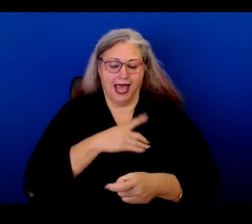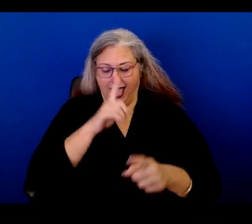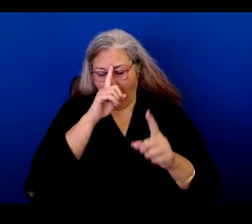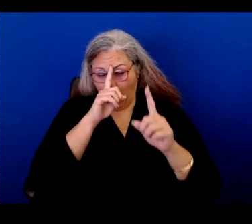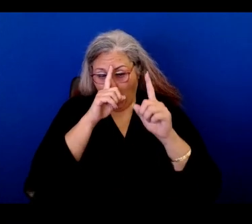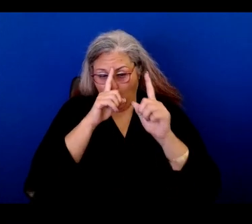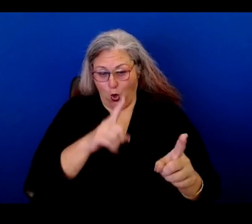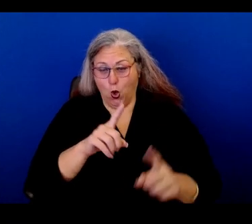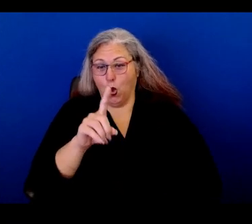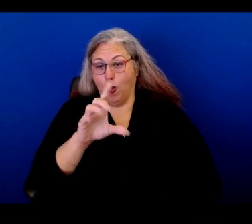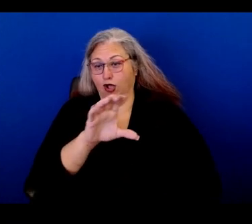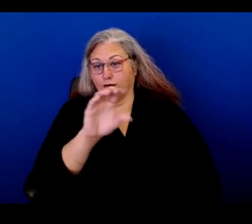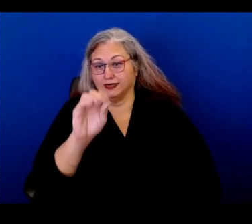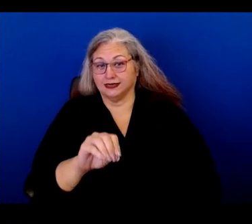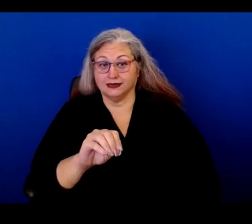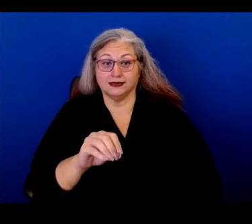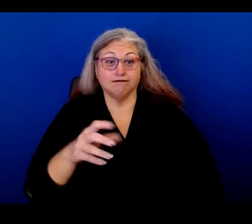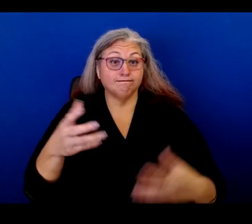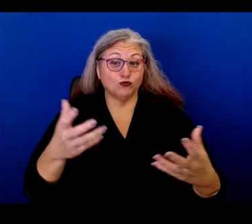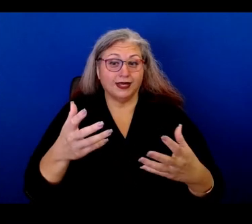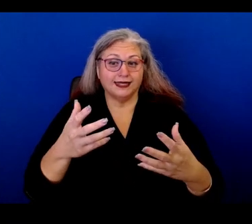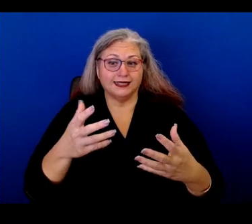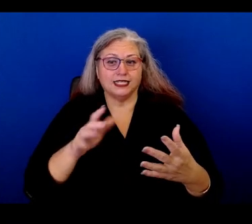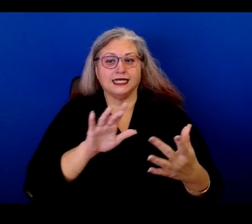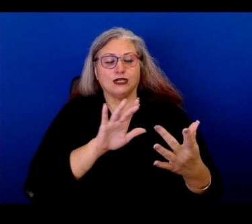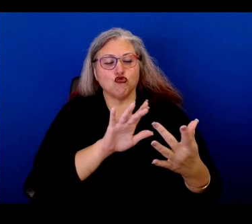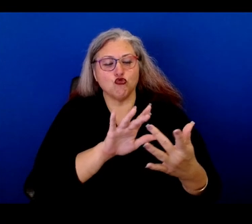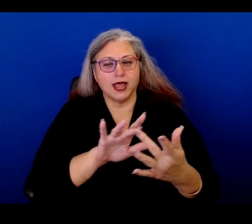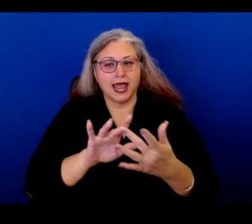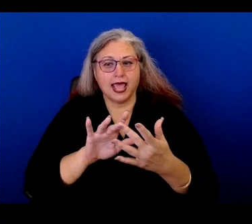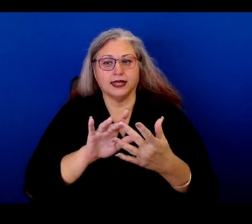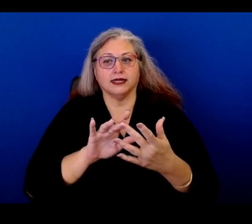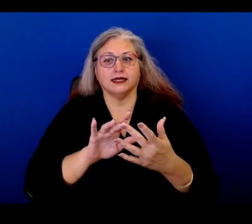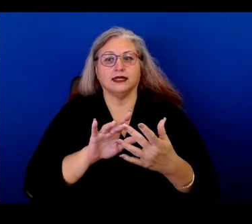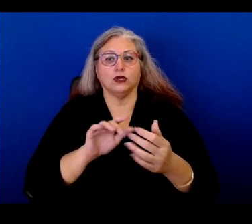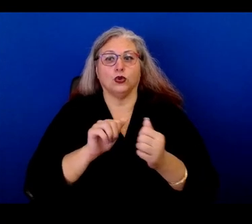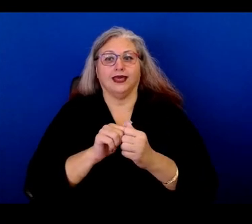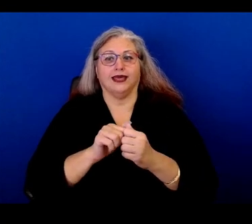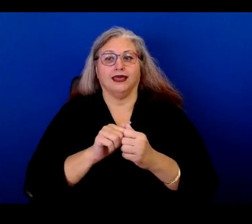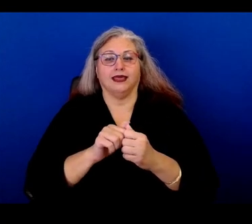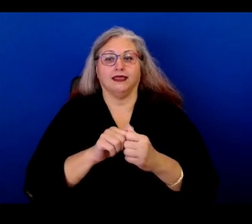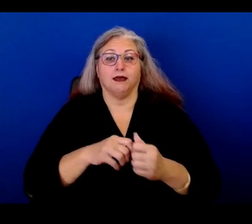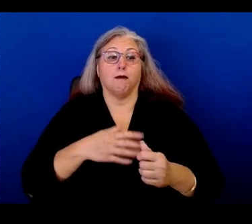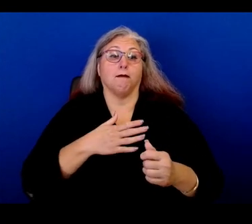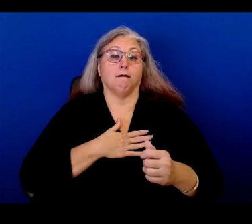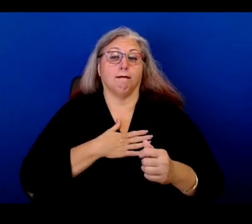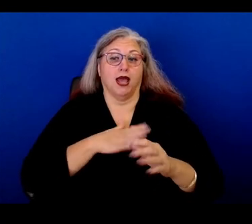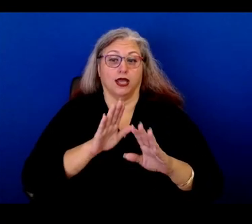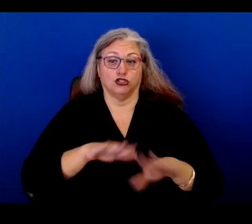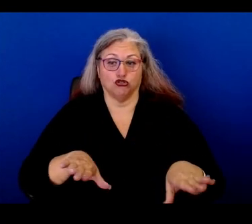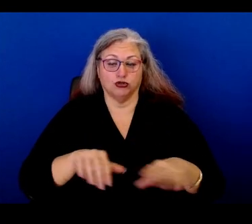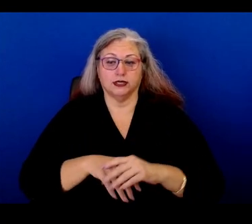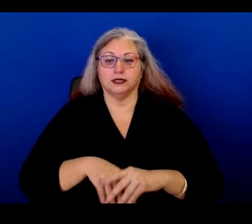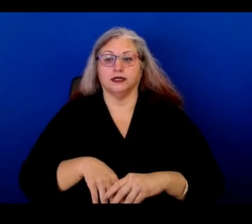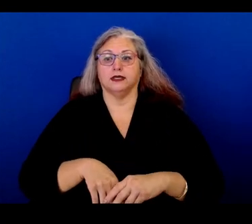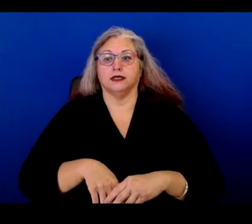100% goal to reach out and connect with my kids.